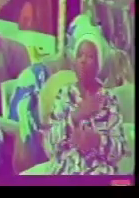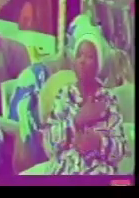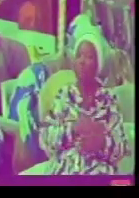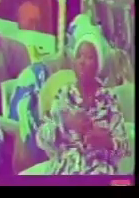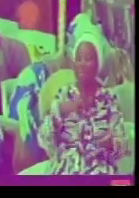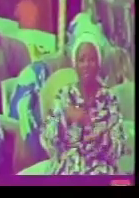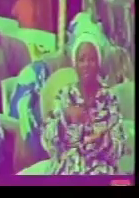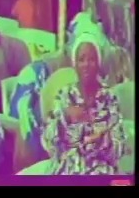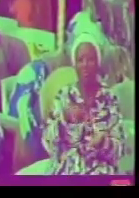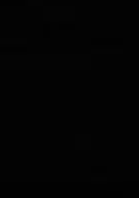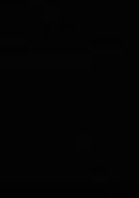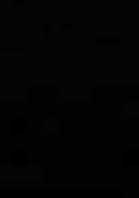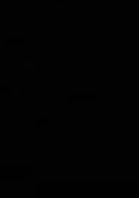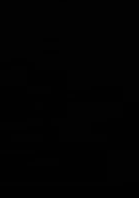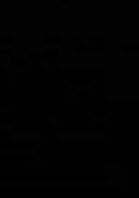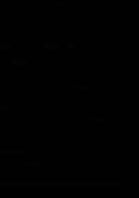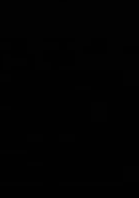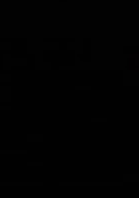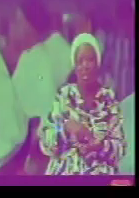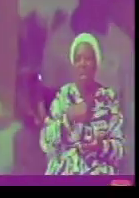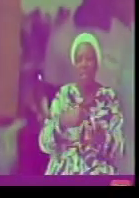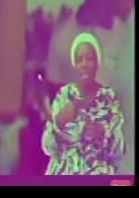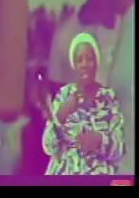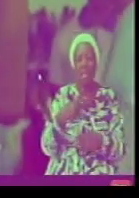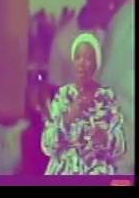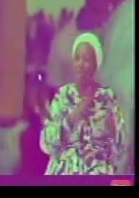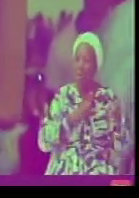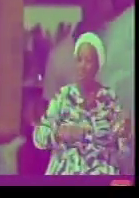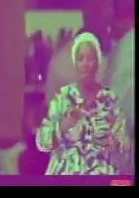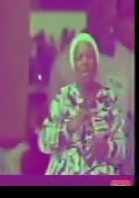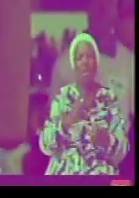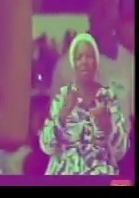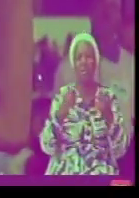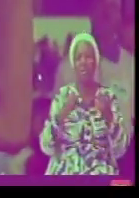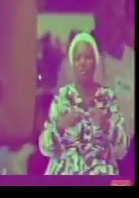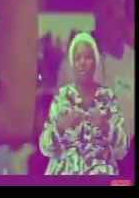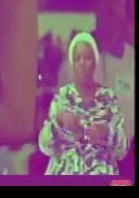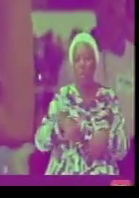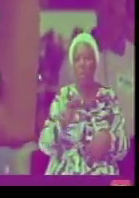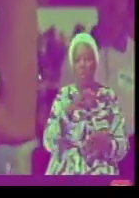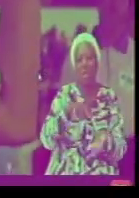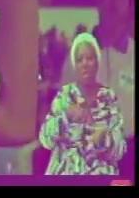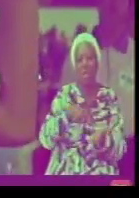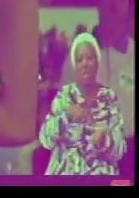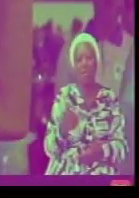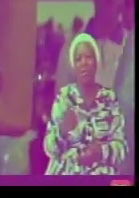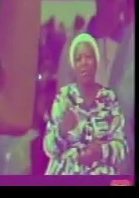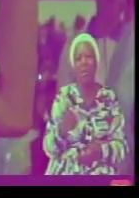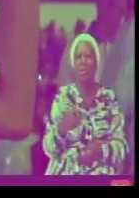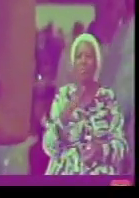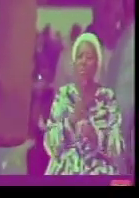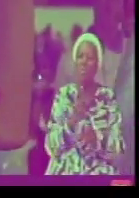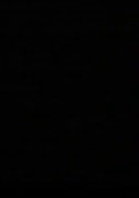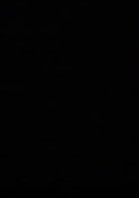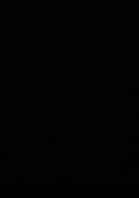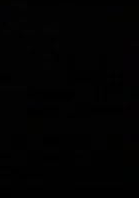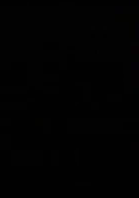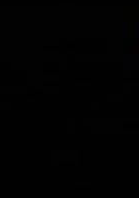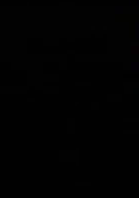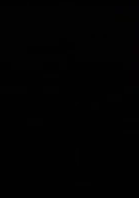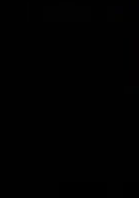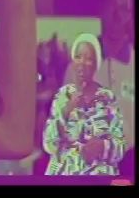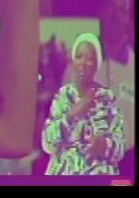Where are you? Where are you? You're raising up your hand. You stand up and say, Lord, I come. While you're standing up